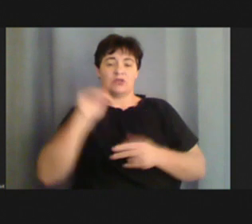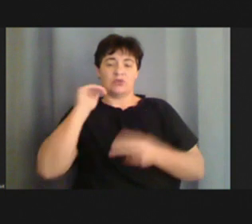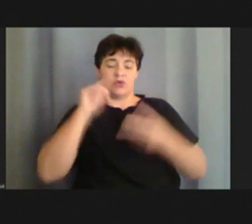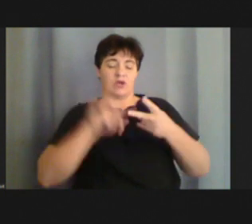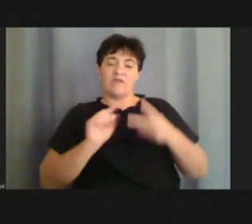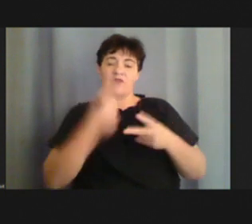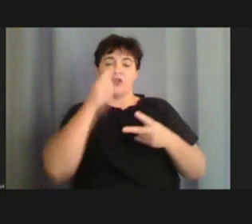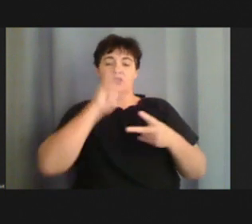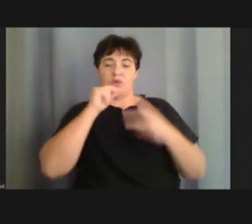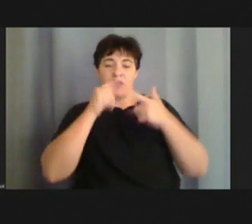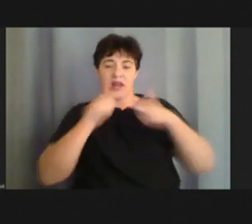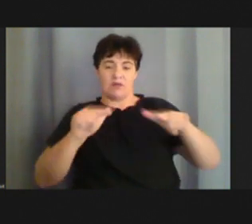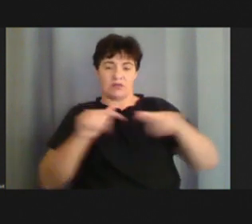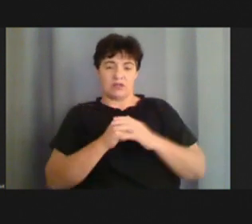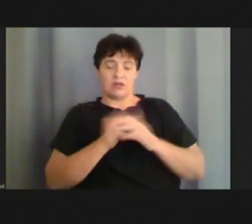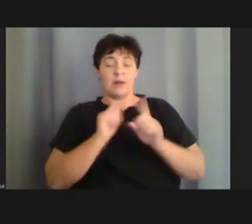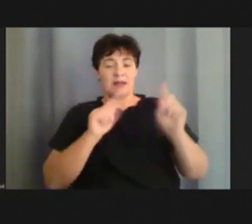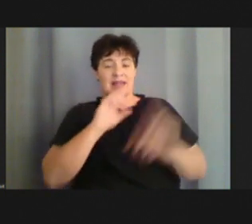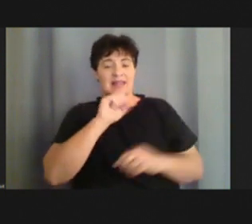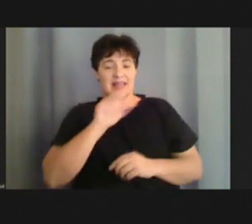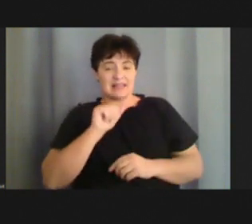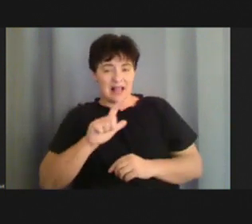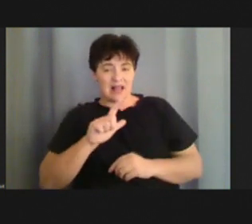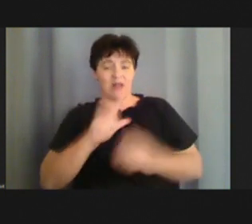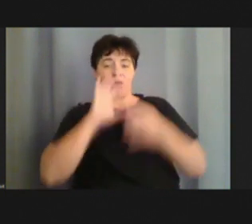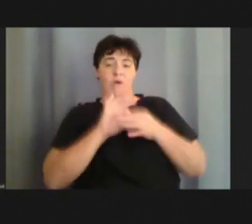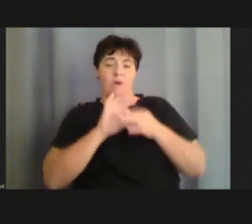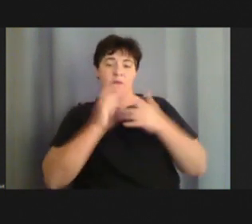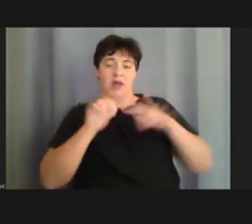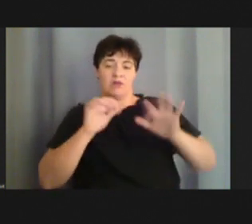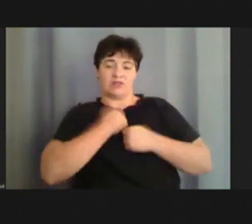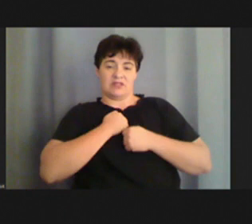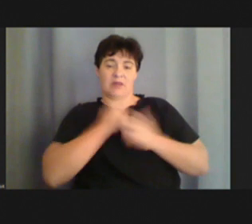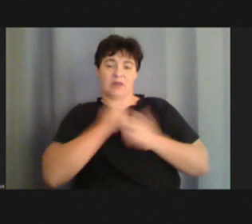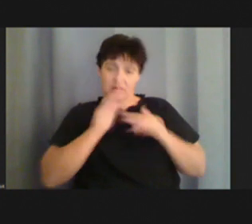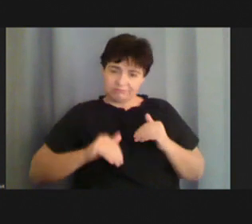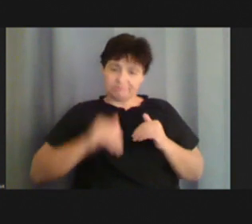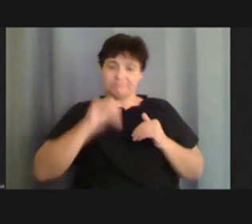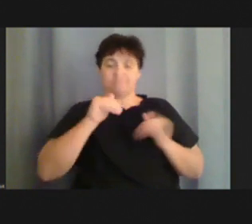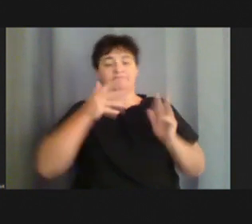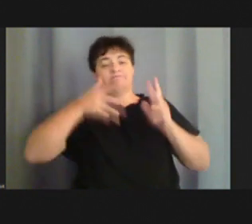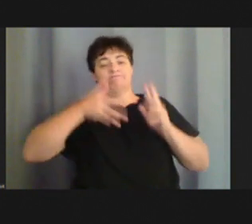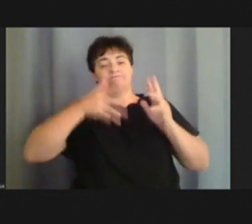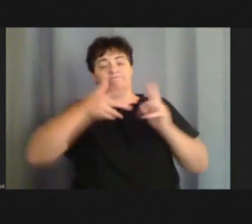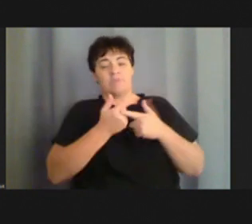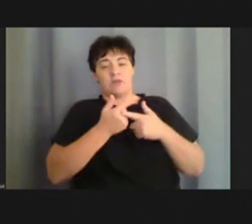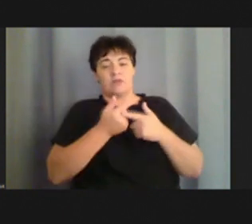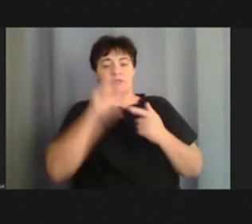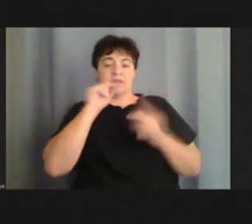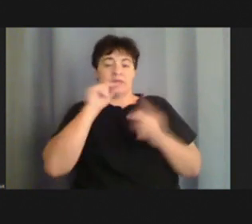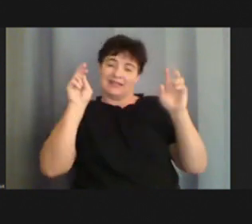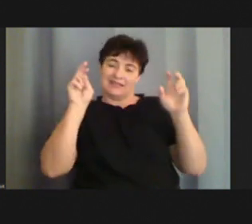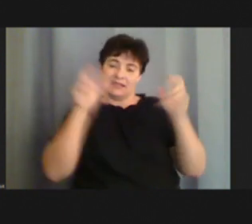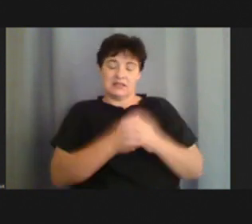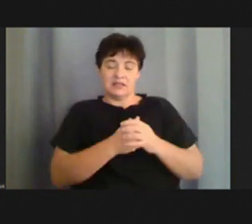language, but South African Sign Language is my home language. That's the language I grew up signing or speaking, and that's